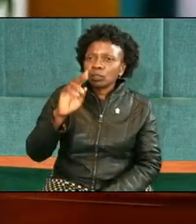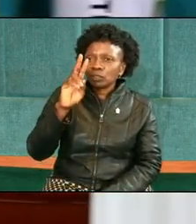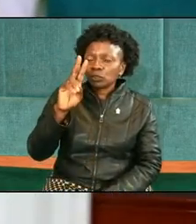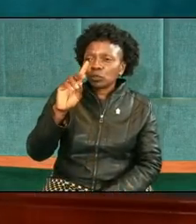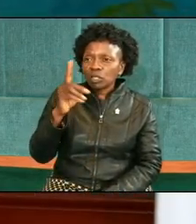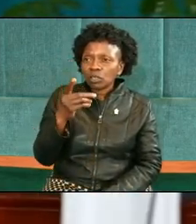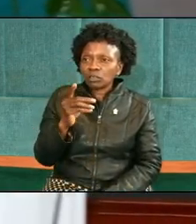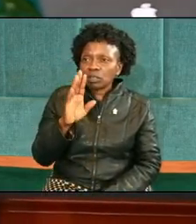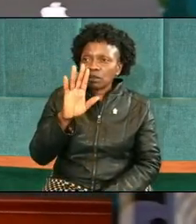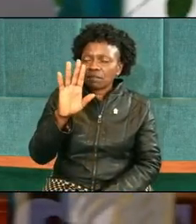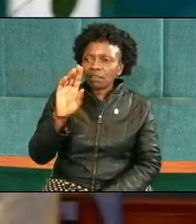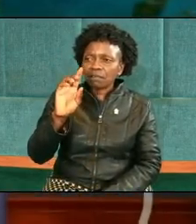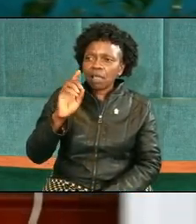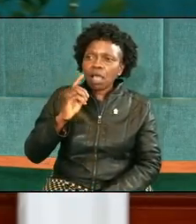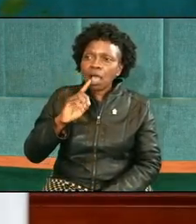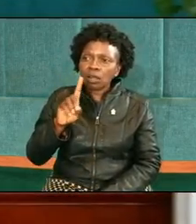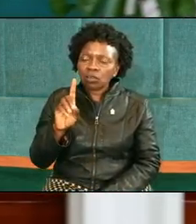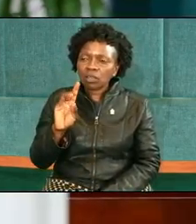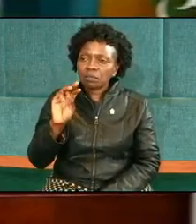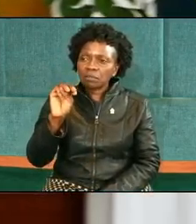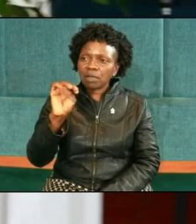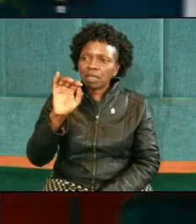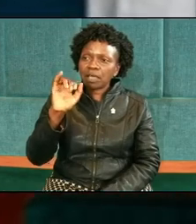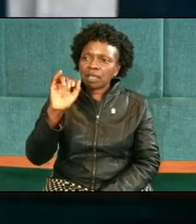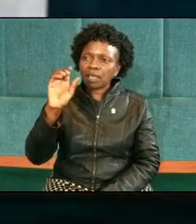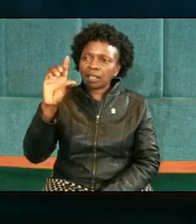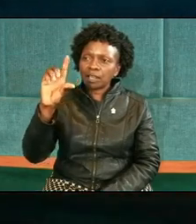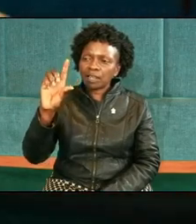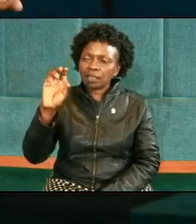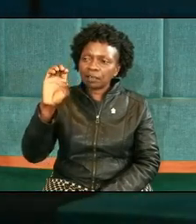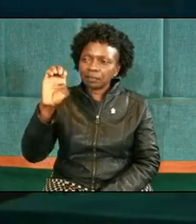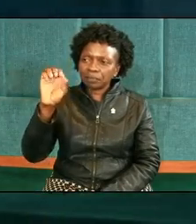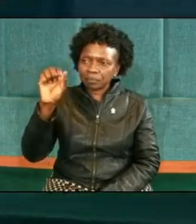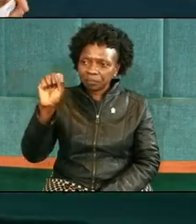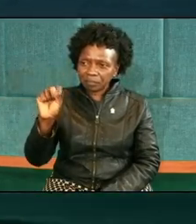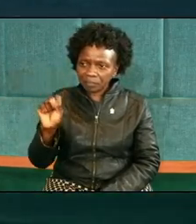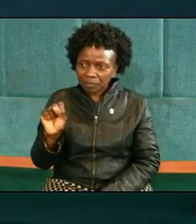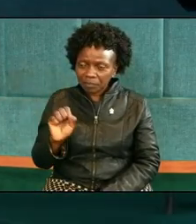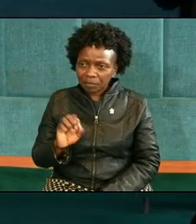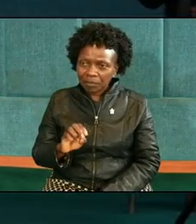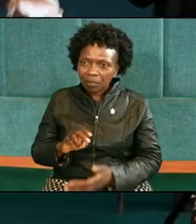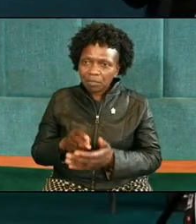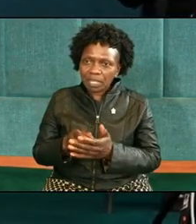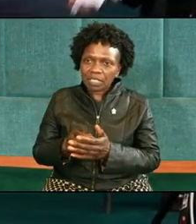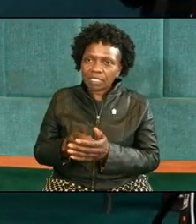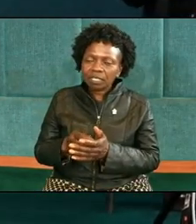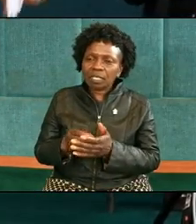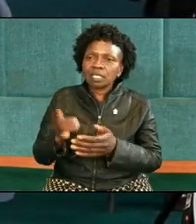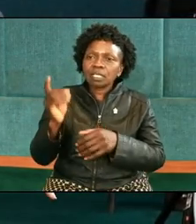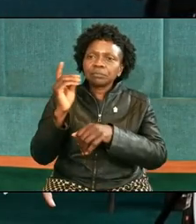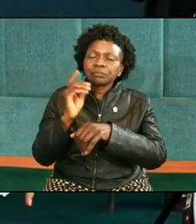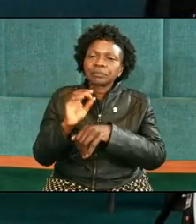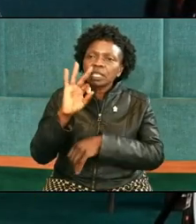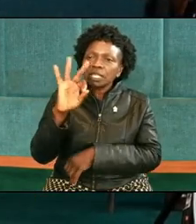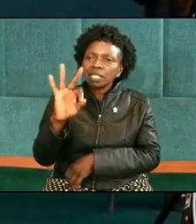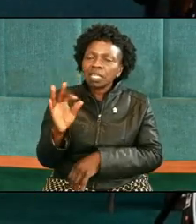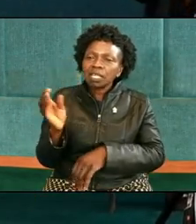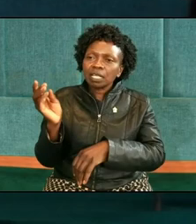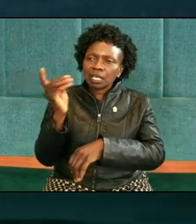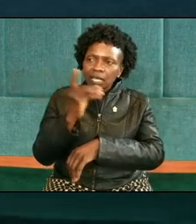2,500 miles, 4,900 kilometers, or we reach 5,000 when we add 3 days worth of swimming.